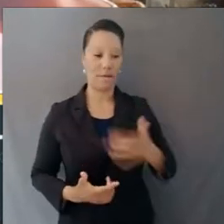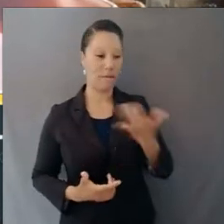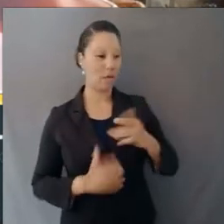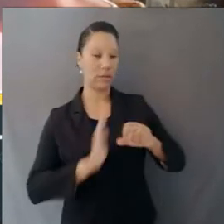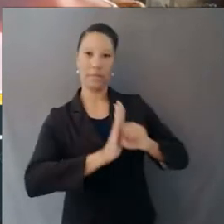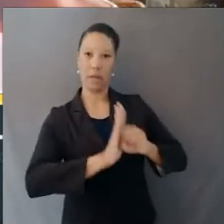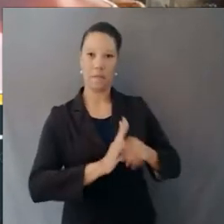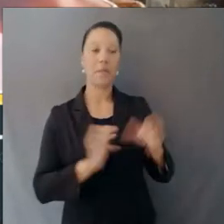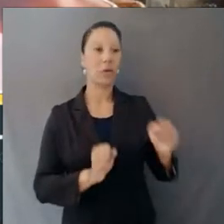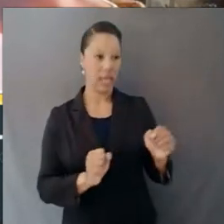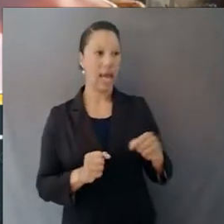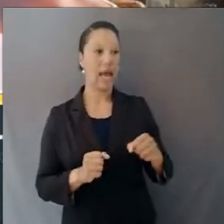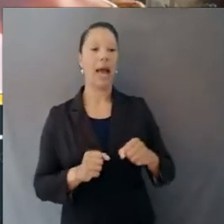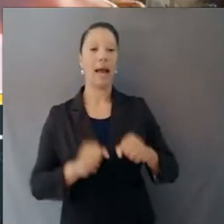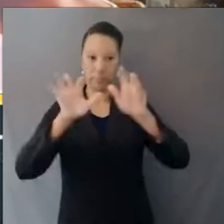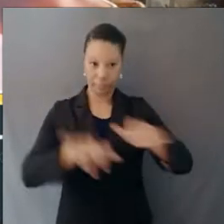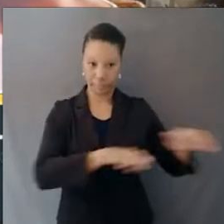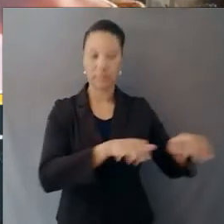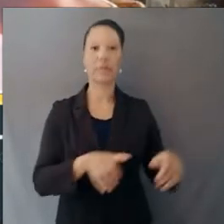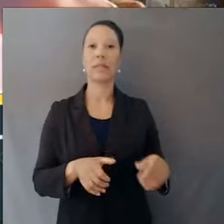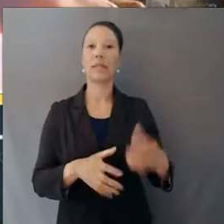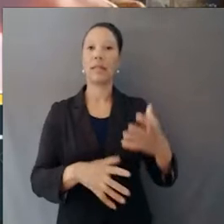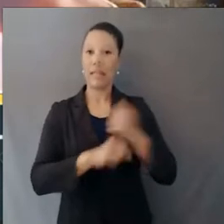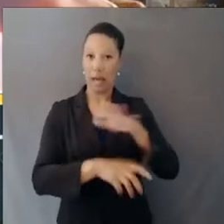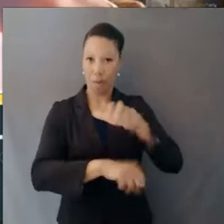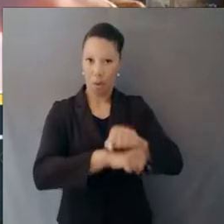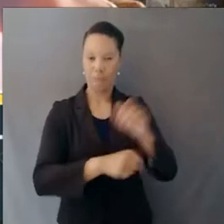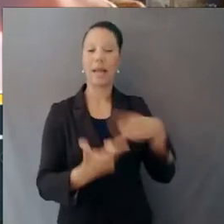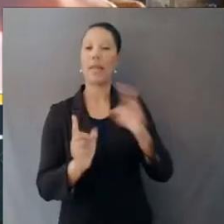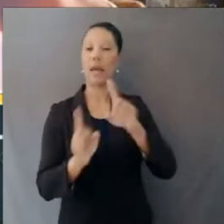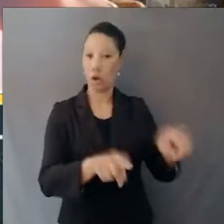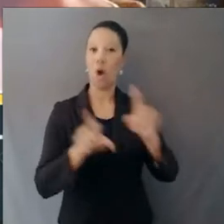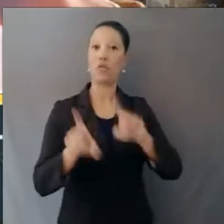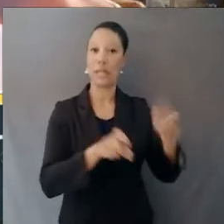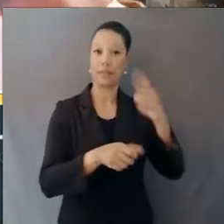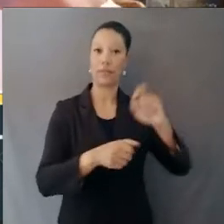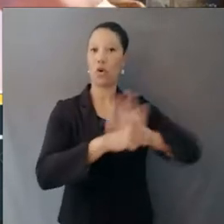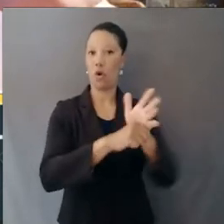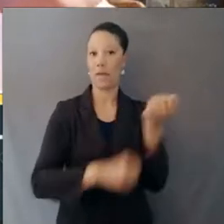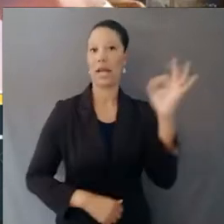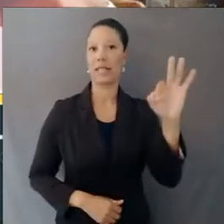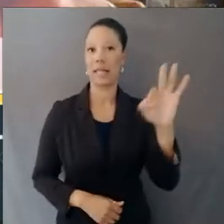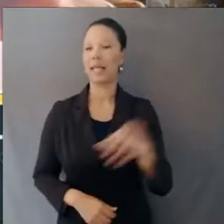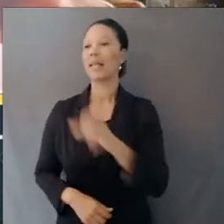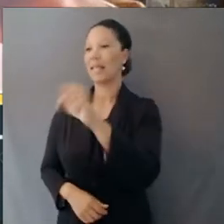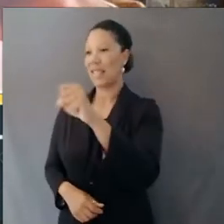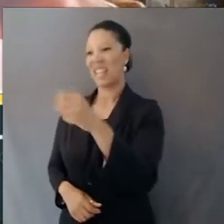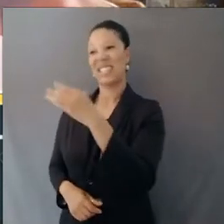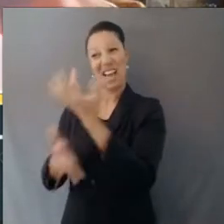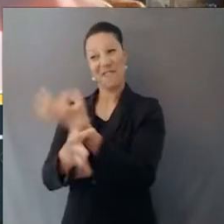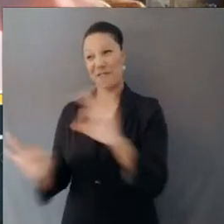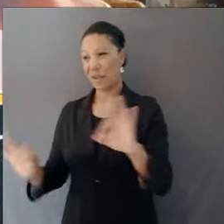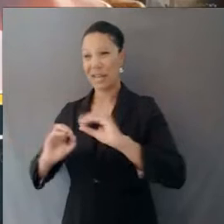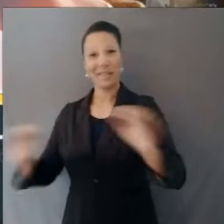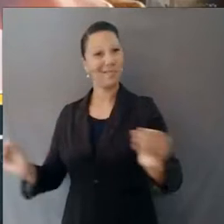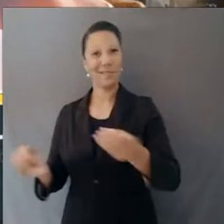anyone that would like to go get tested for COVID-19. Okay, and it's free. It's free. So